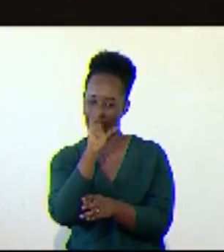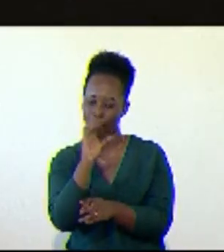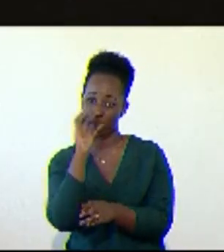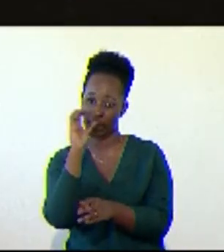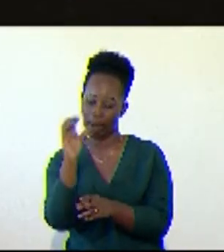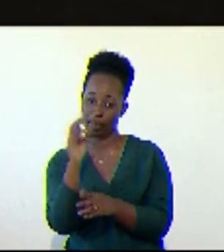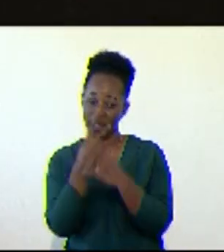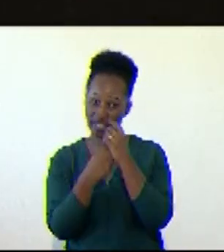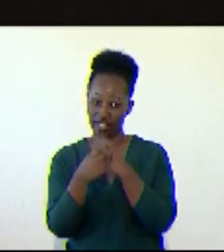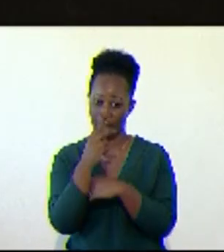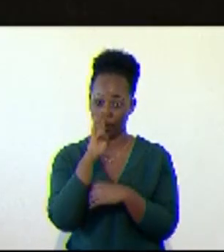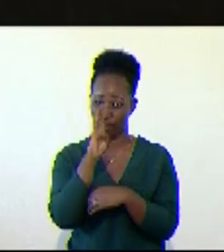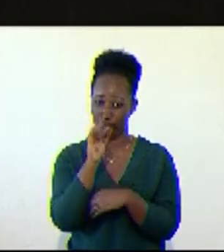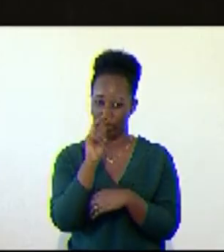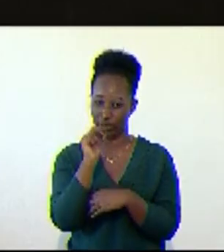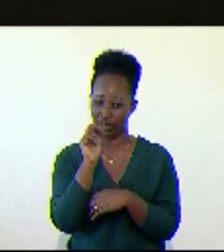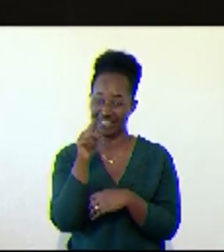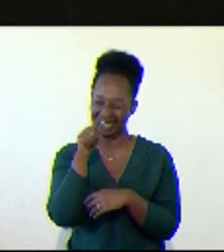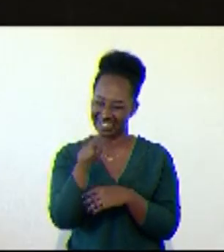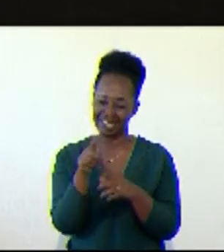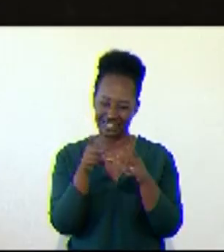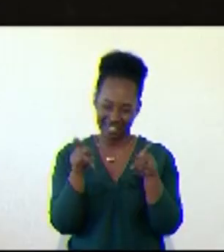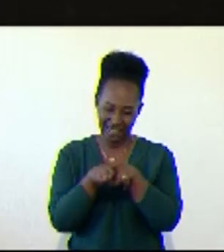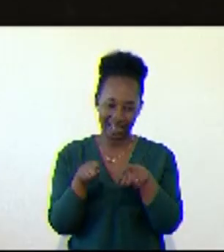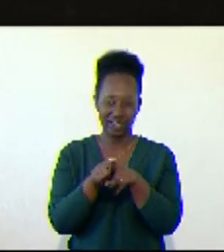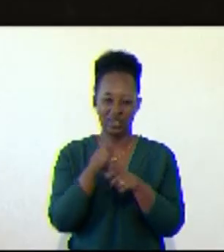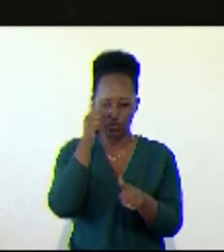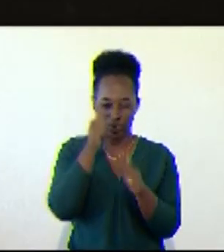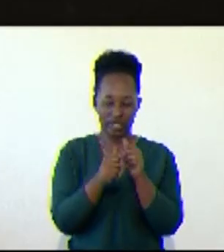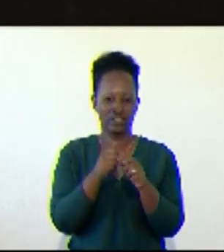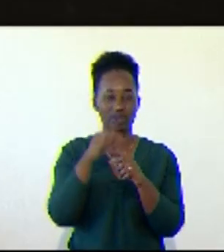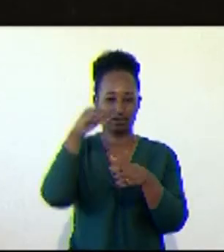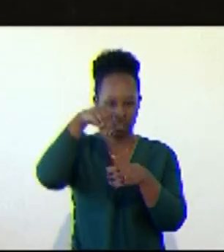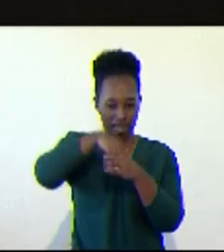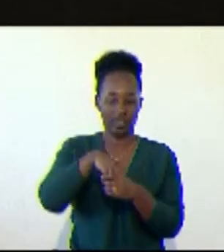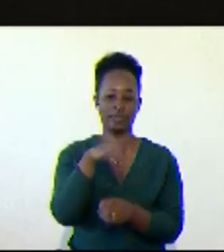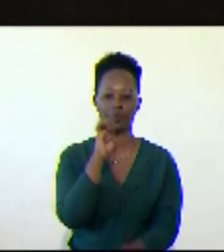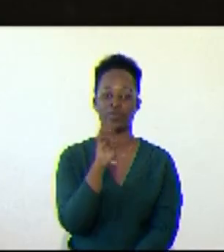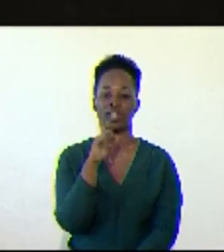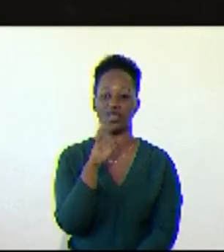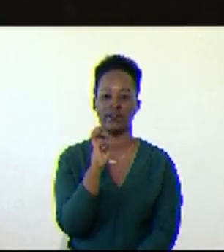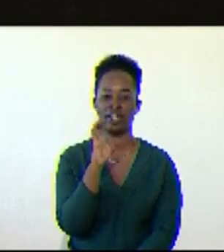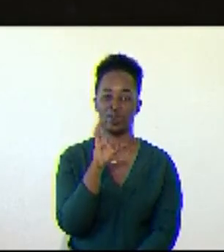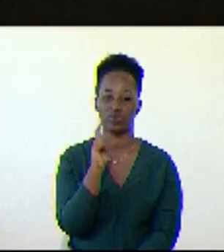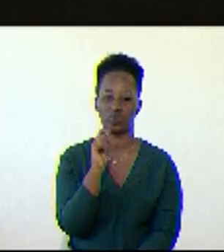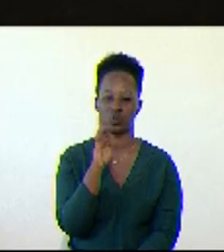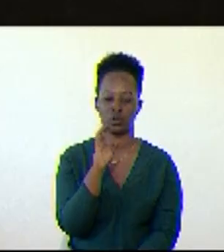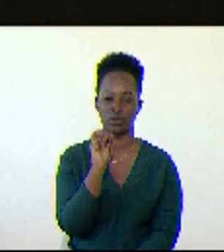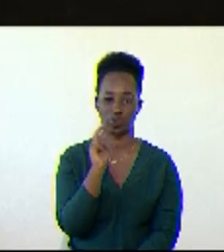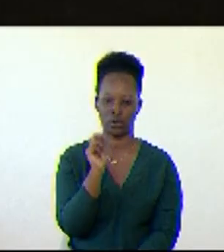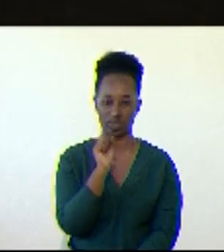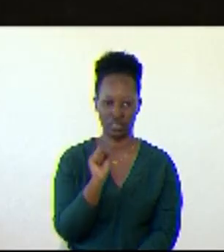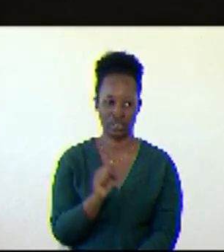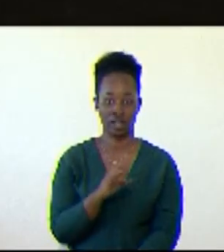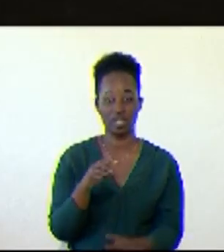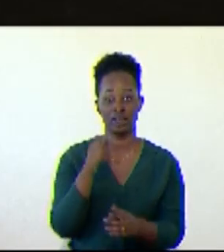which is rich in electrons. There is a high electron density there. So a